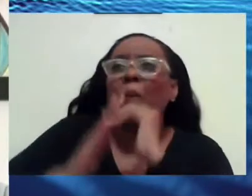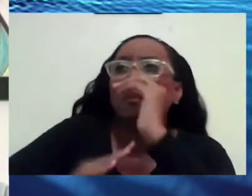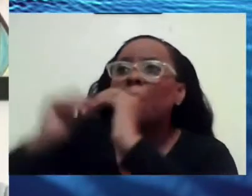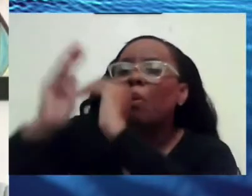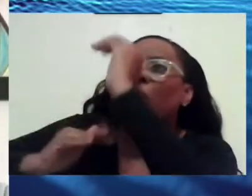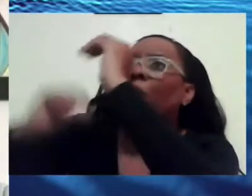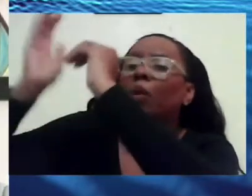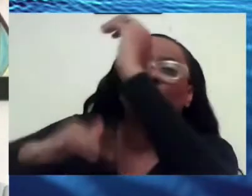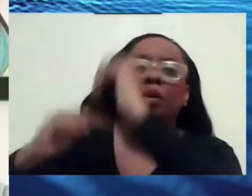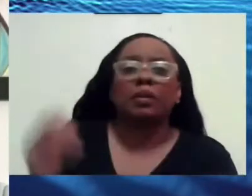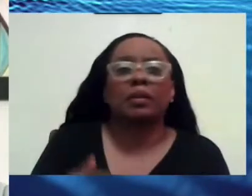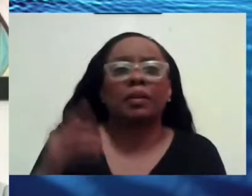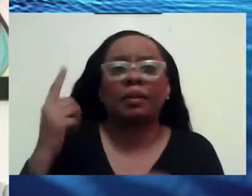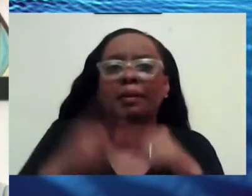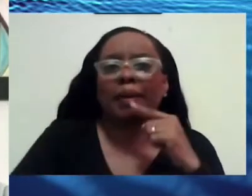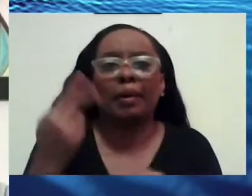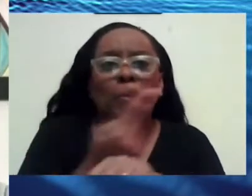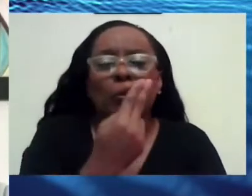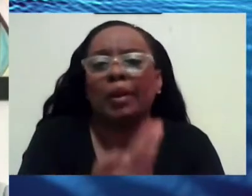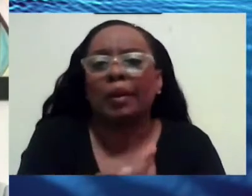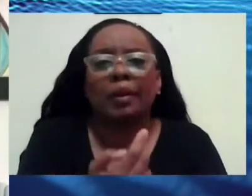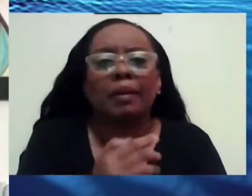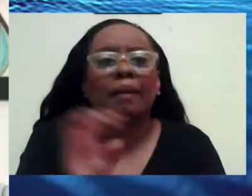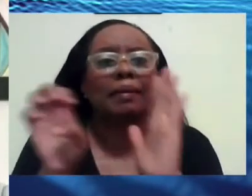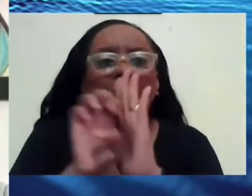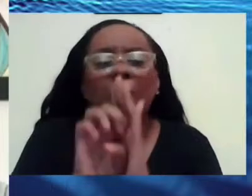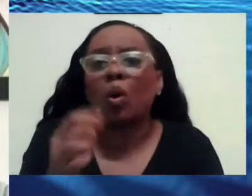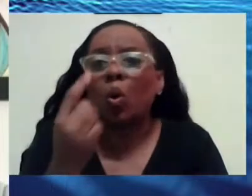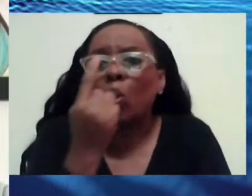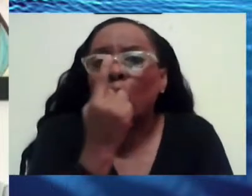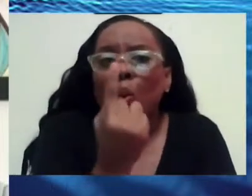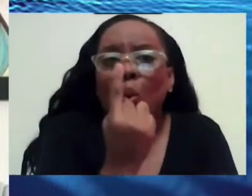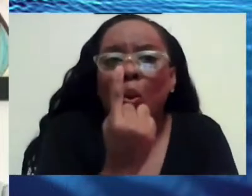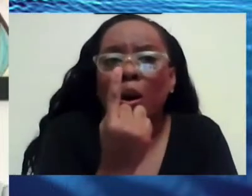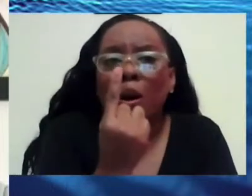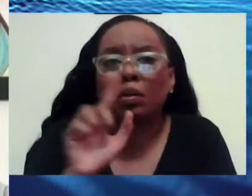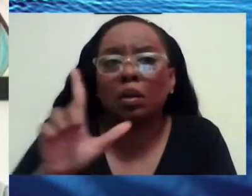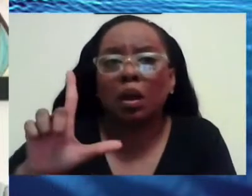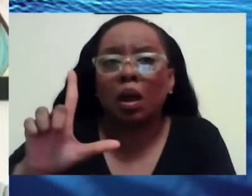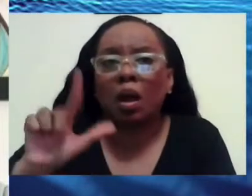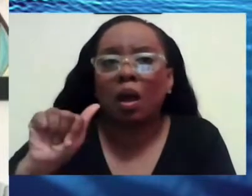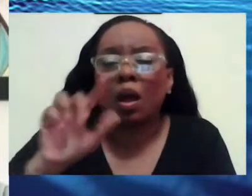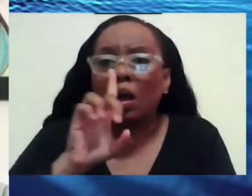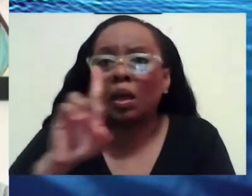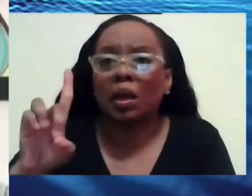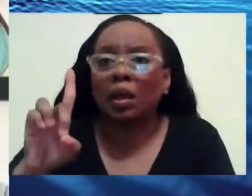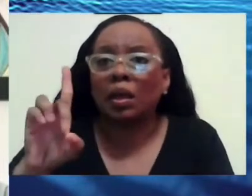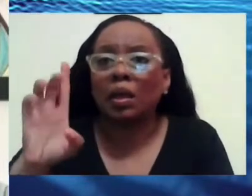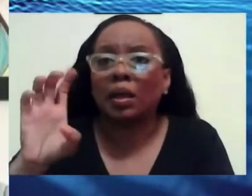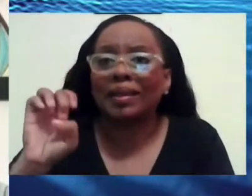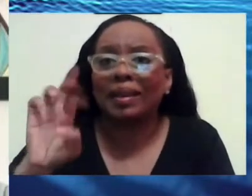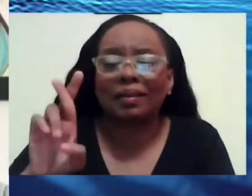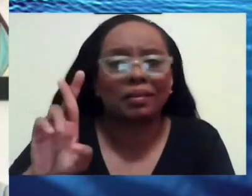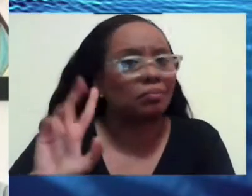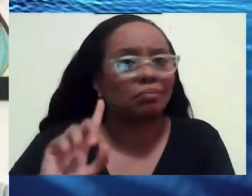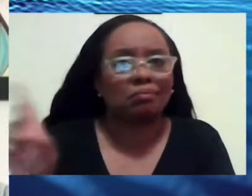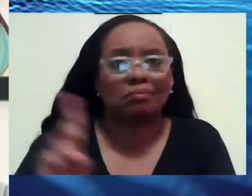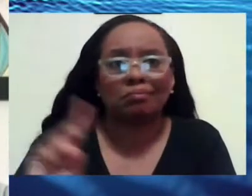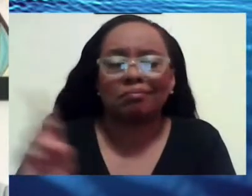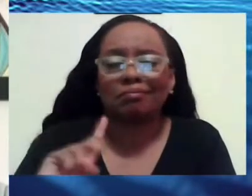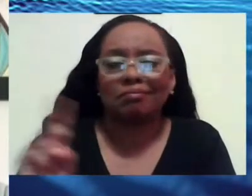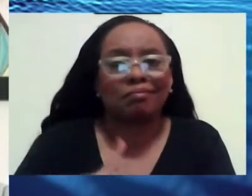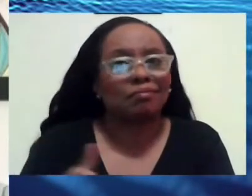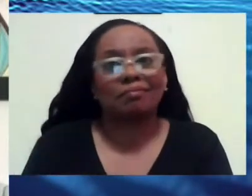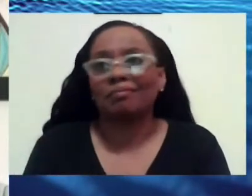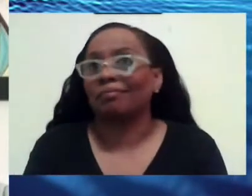just, use one ladder to be able to reach the guttering. And therefore, we will have to have persons who may have the